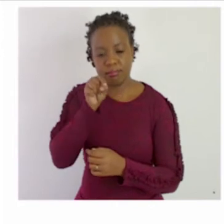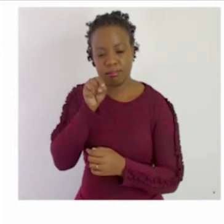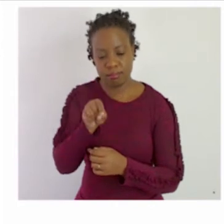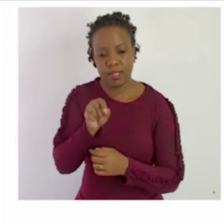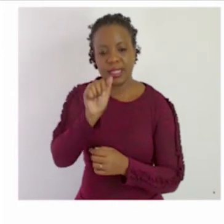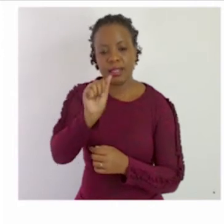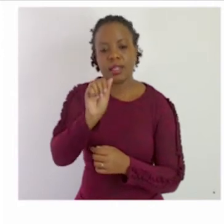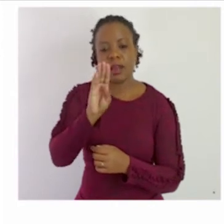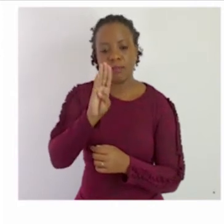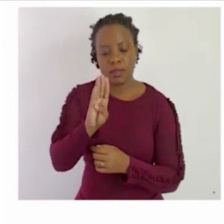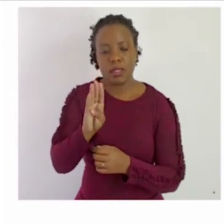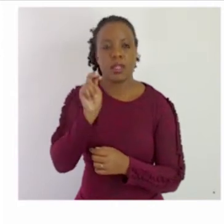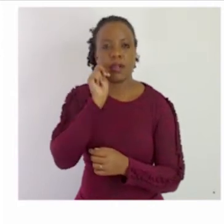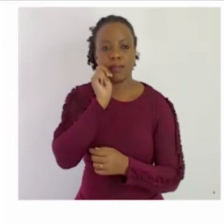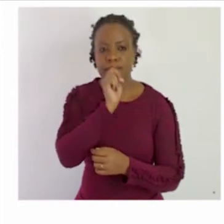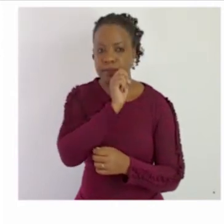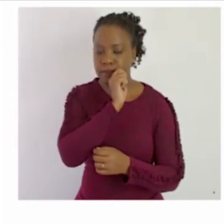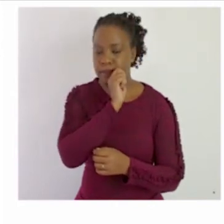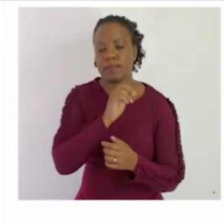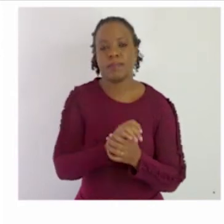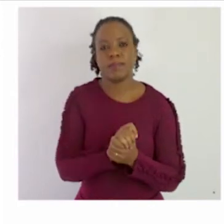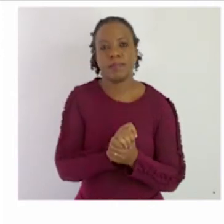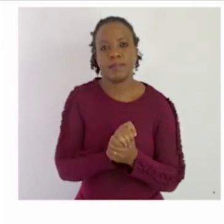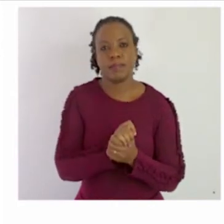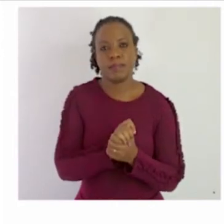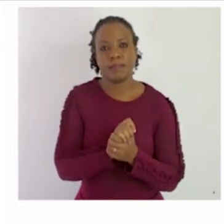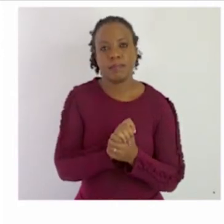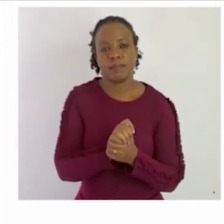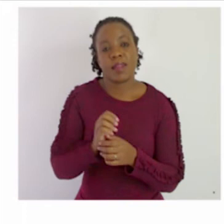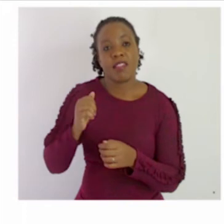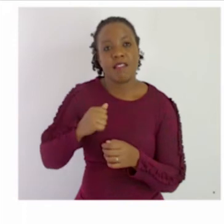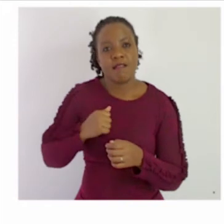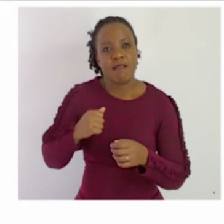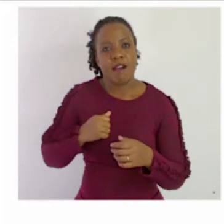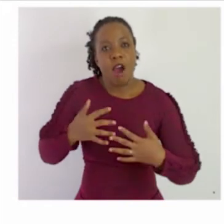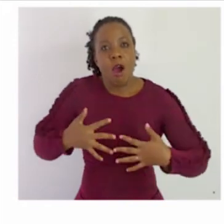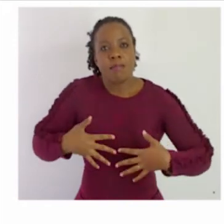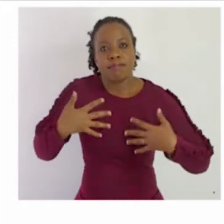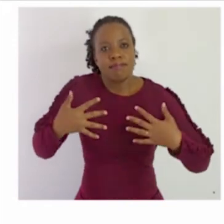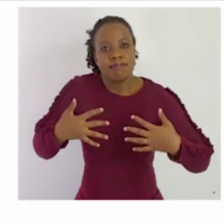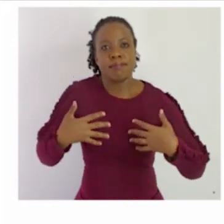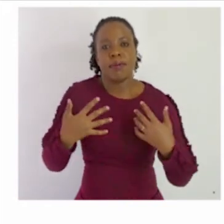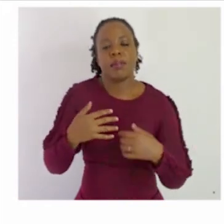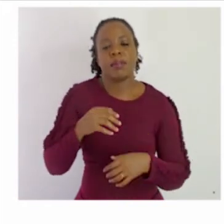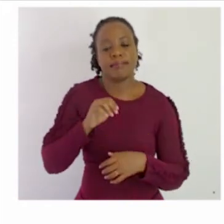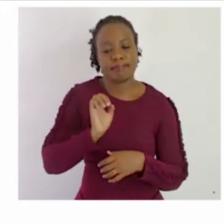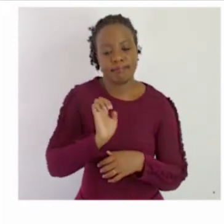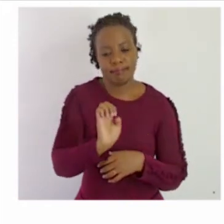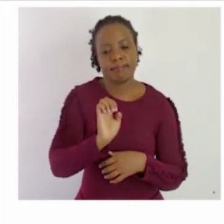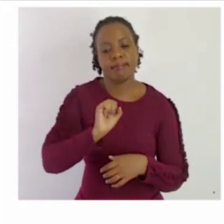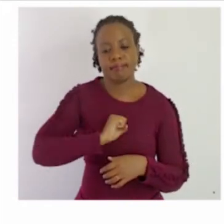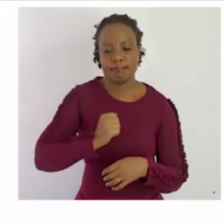word succeed. So father was delighted at the news of his son's success.